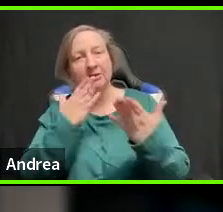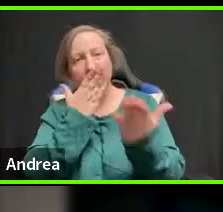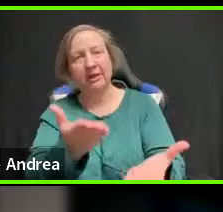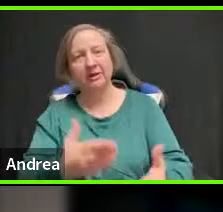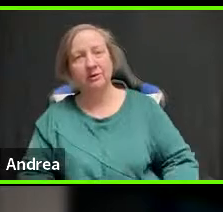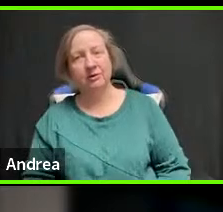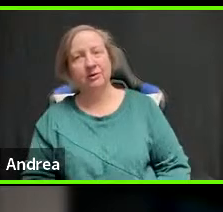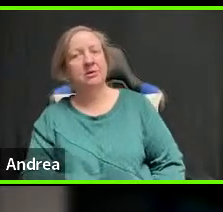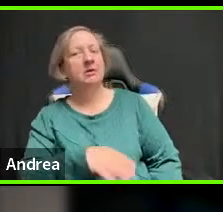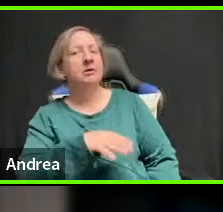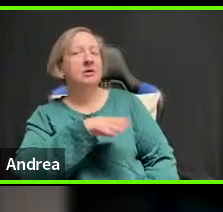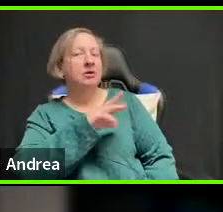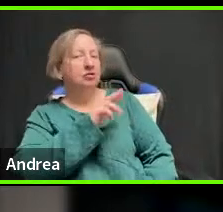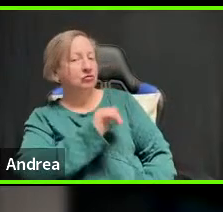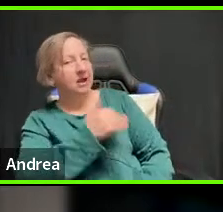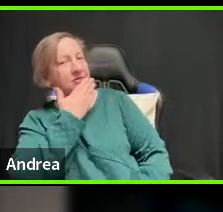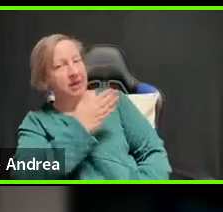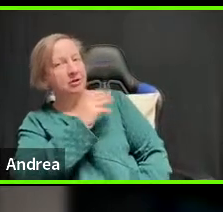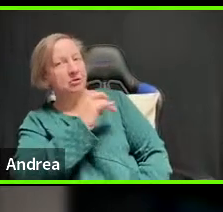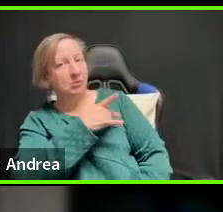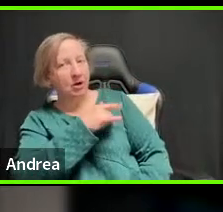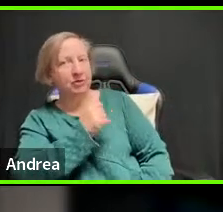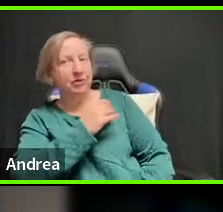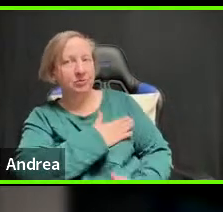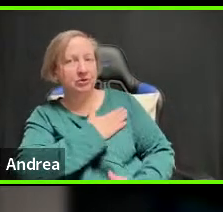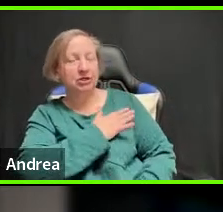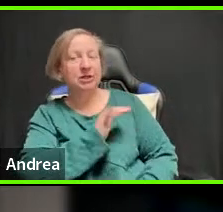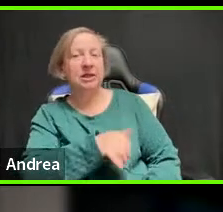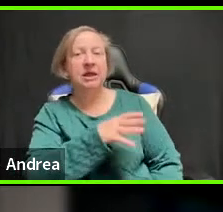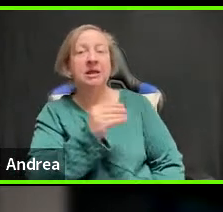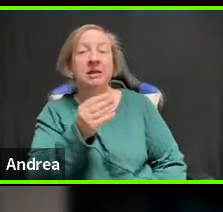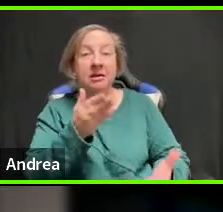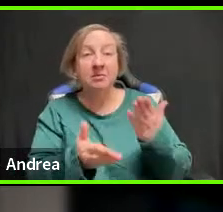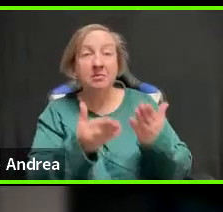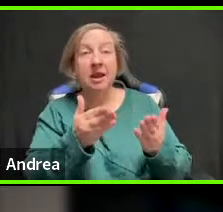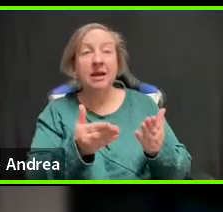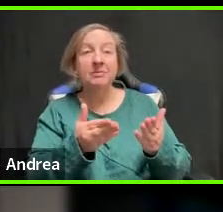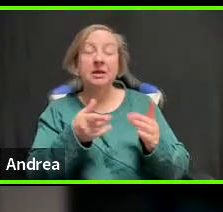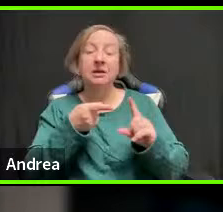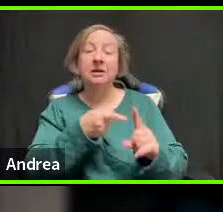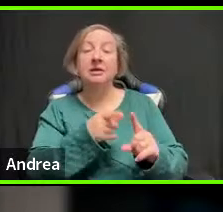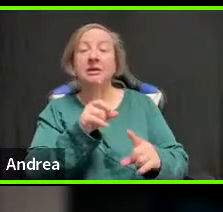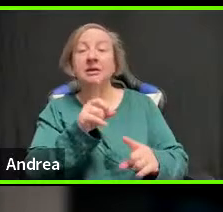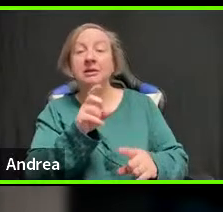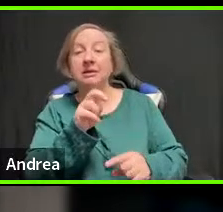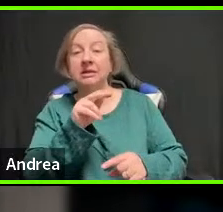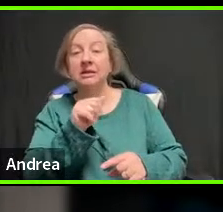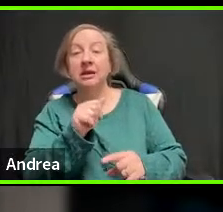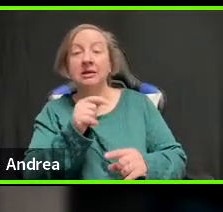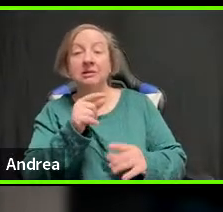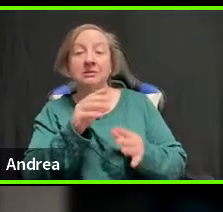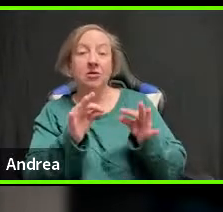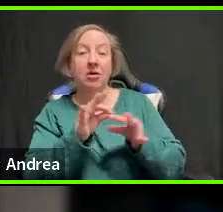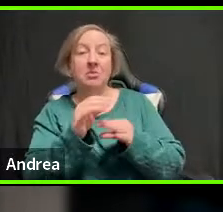Oh, thank you, Martha. I appreciate that. And maybe to get to Dina's comment about